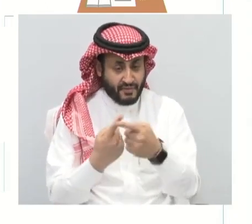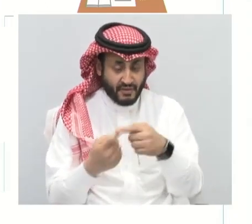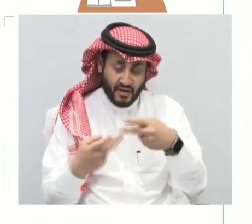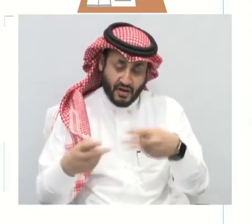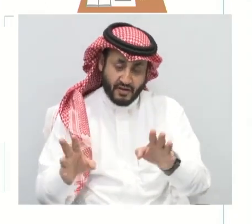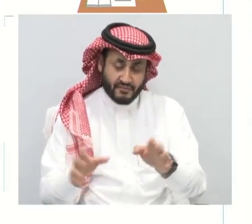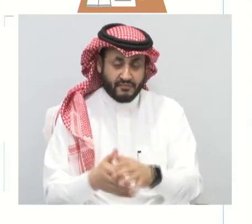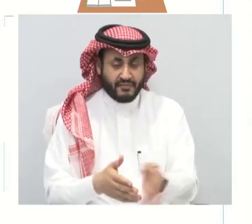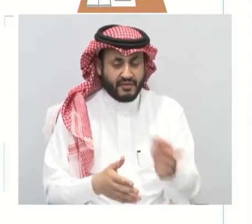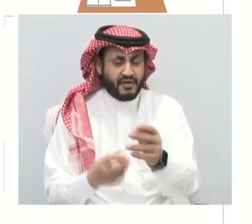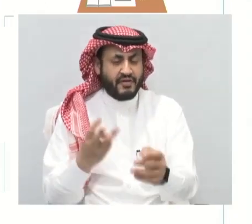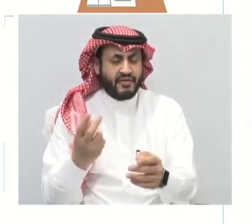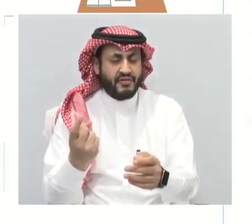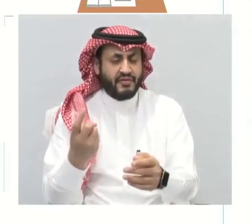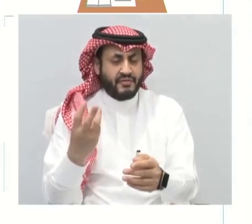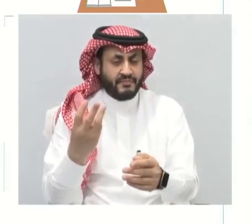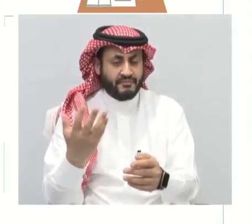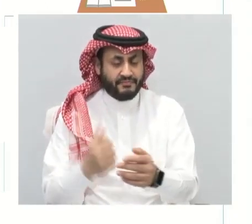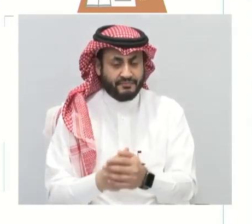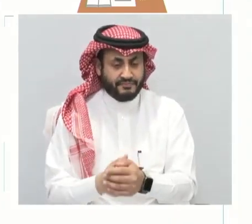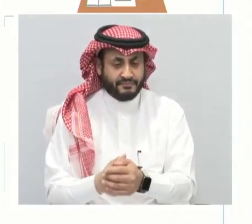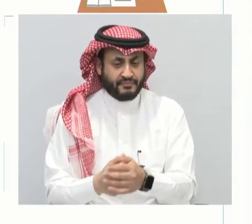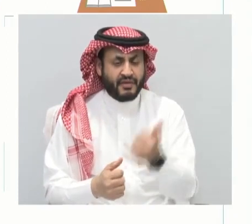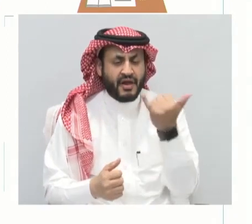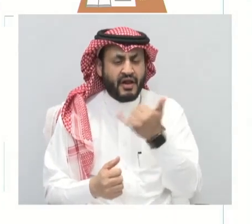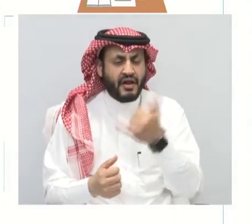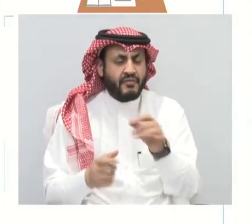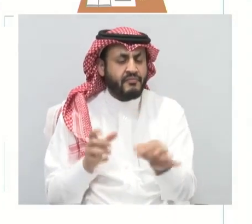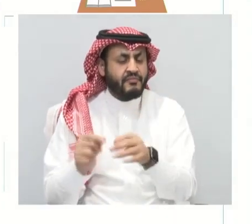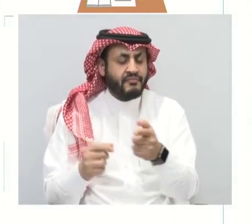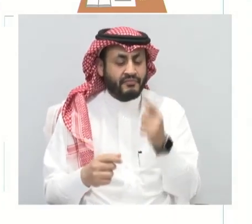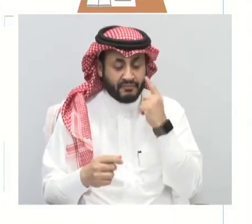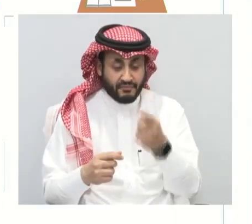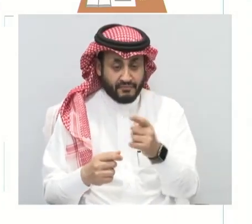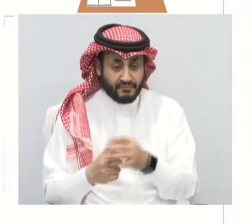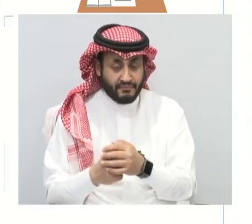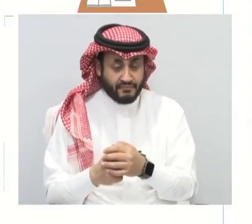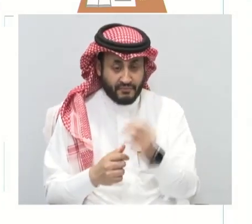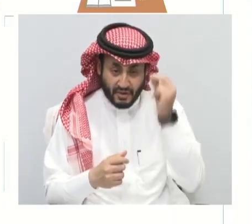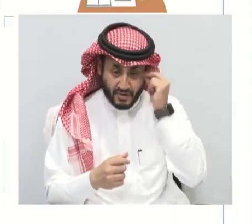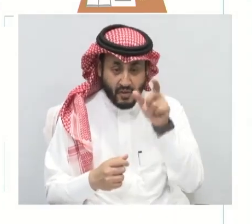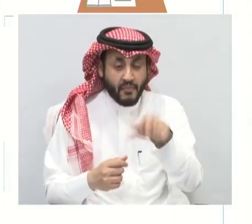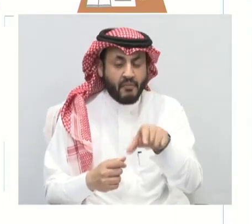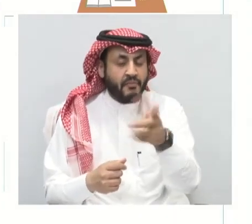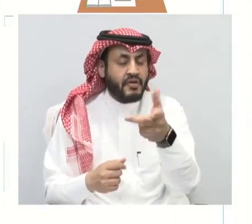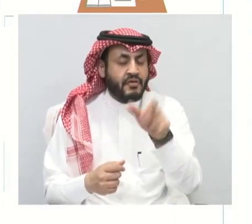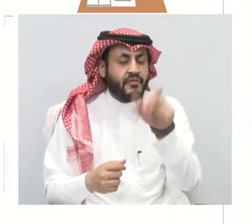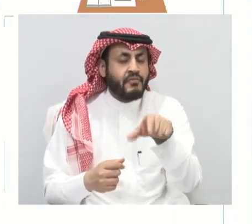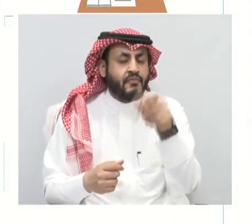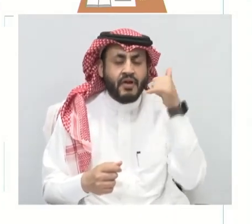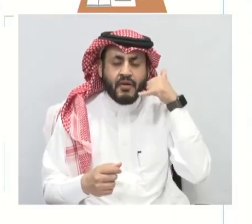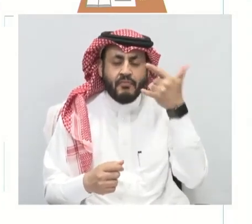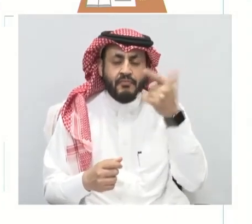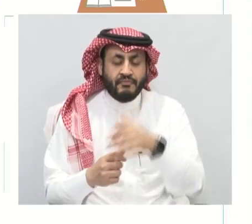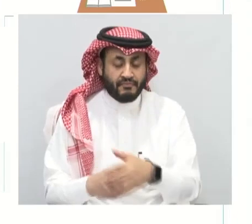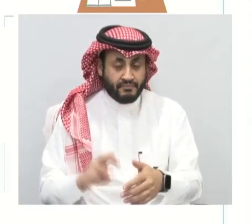you. What are the necessary? What is the necessary information? The first one, you have to tell who called. Okay,